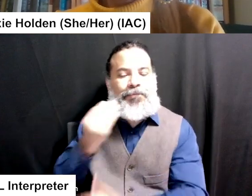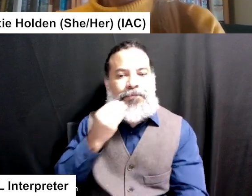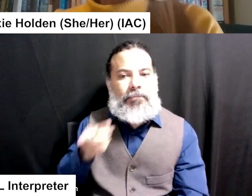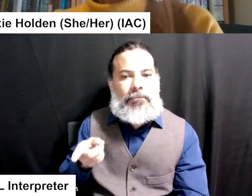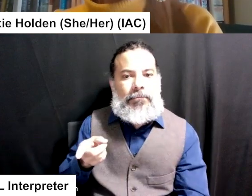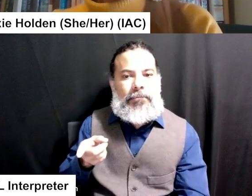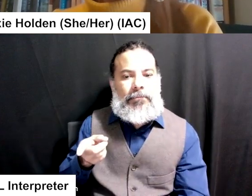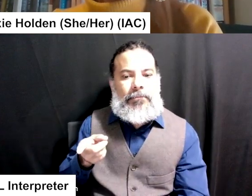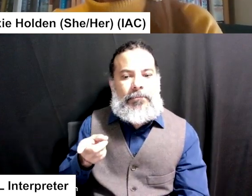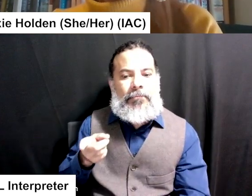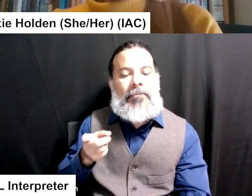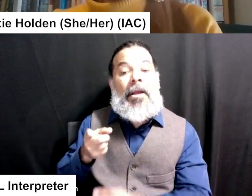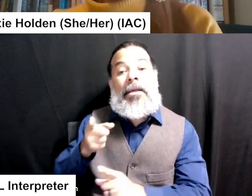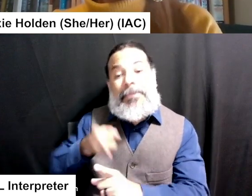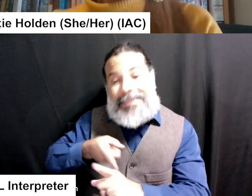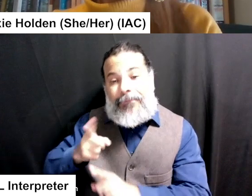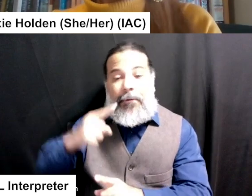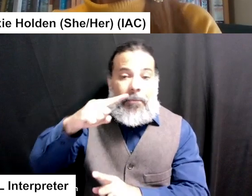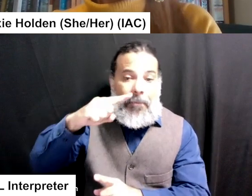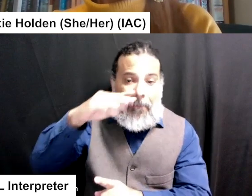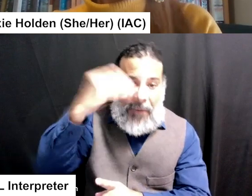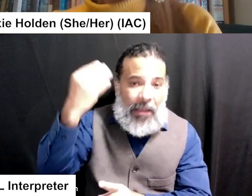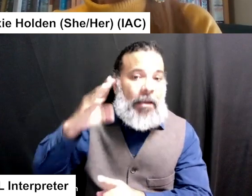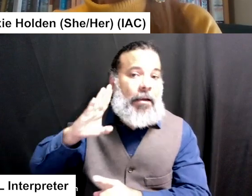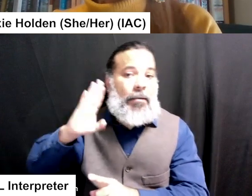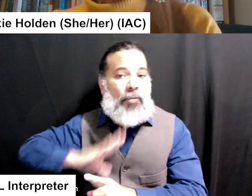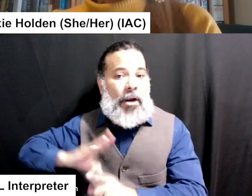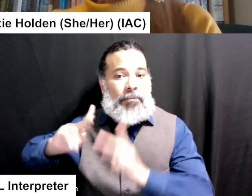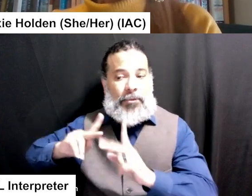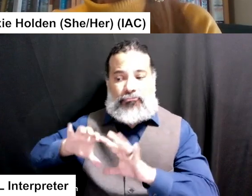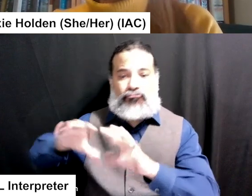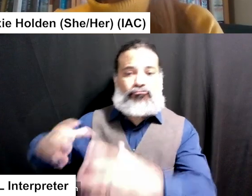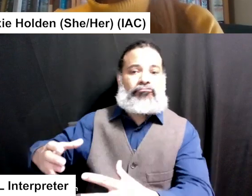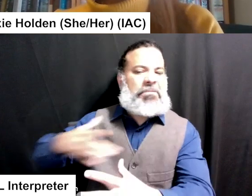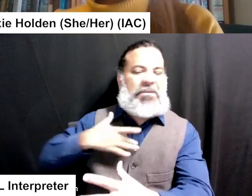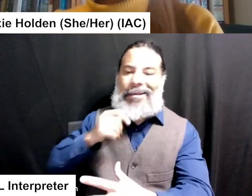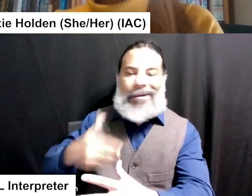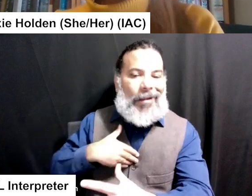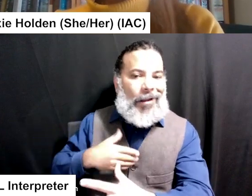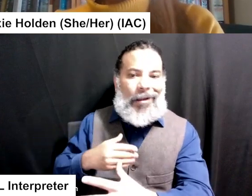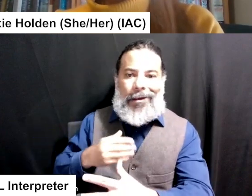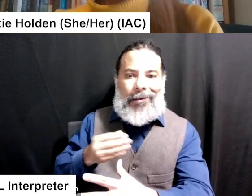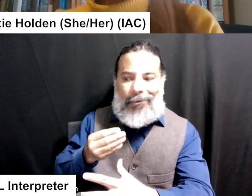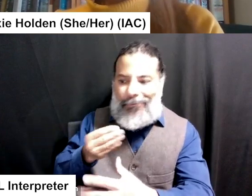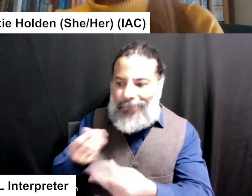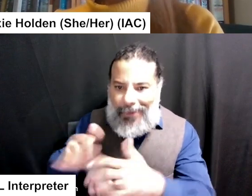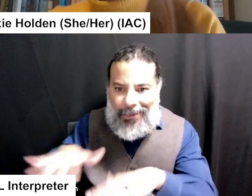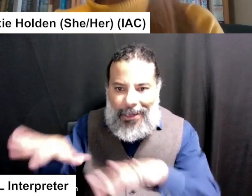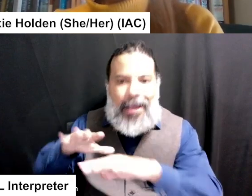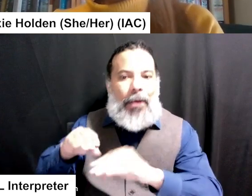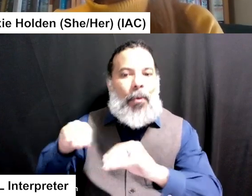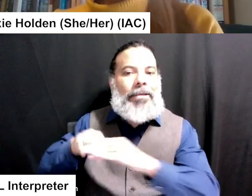is specifically for Black and Brown folks that don't normally have access to land and access to growing